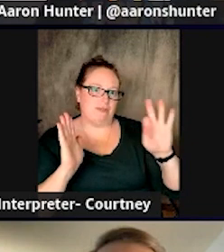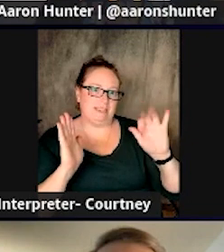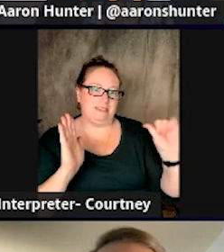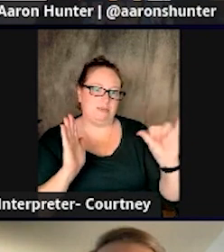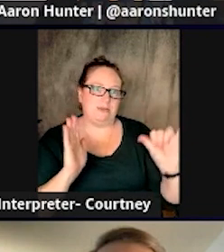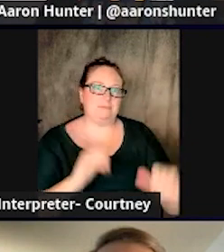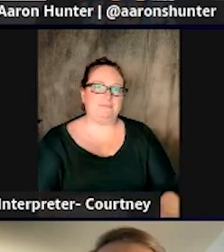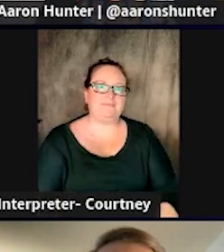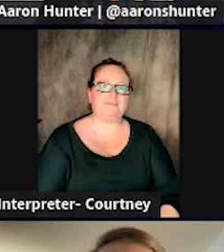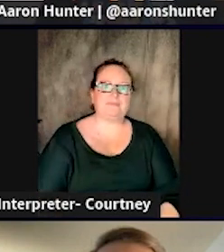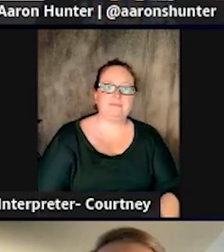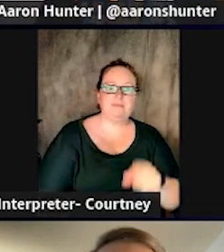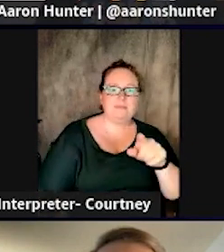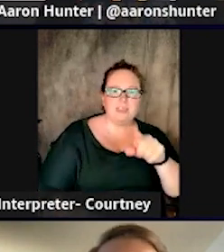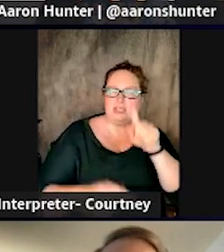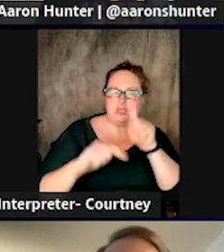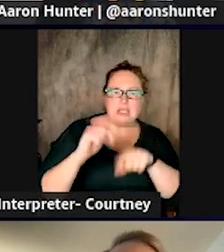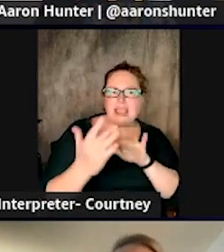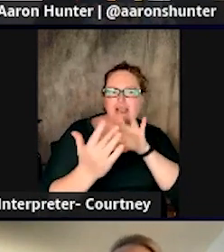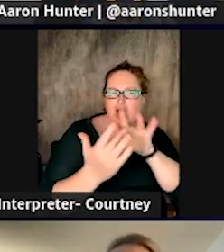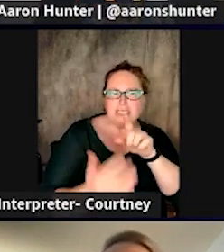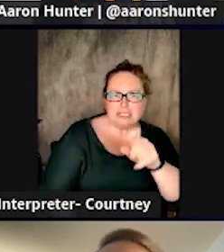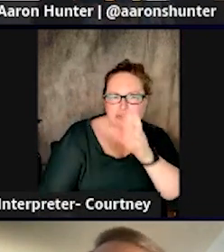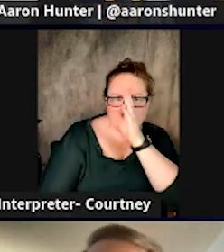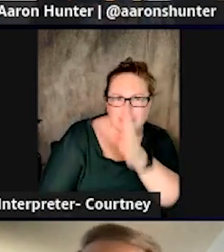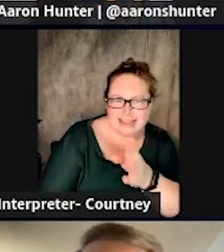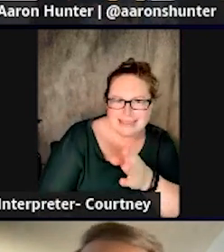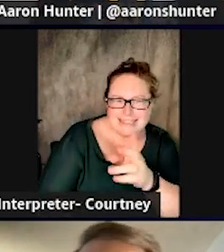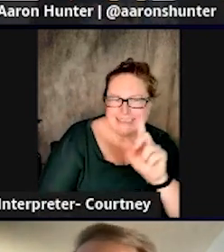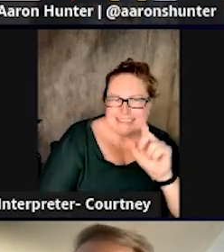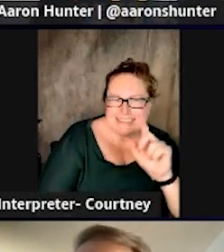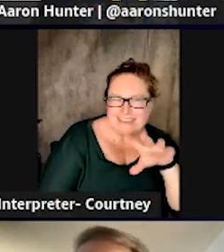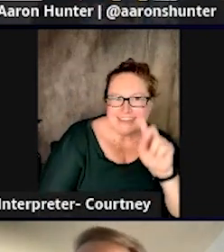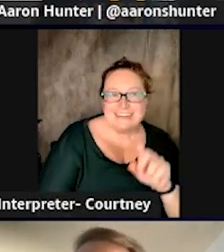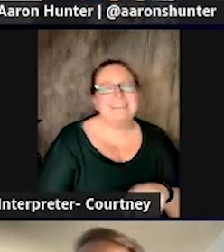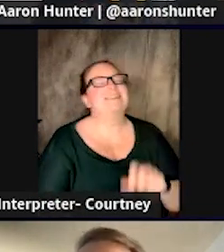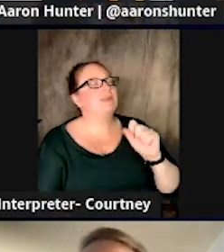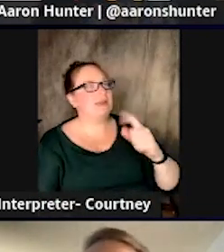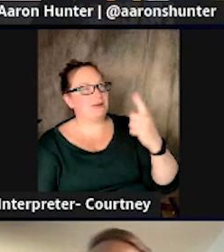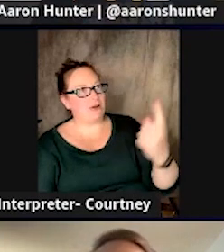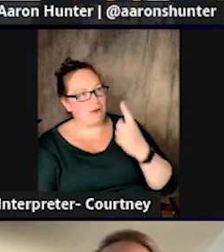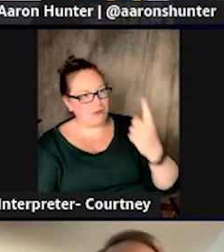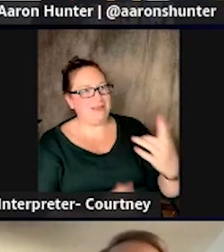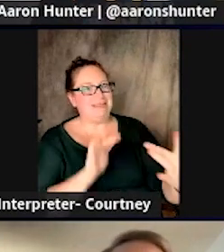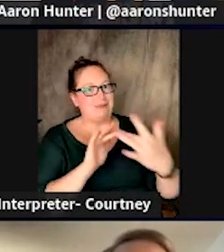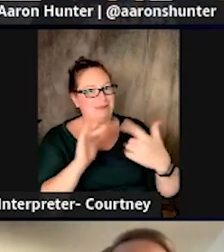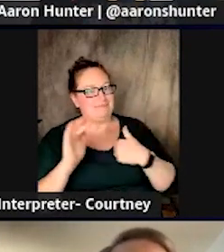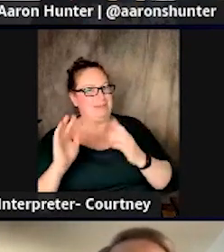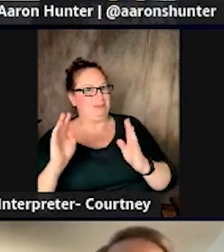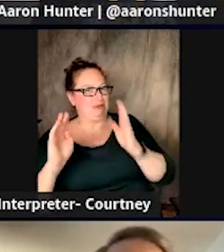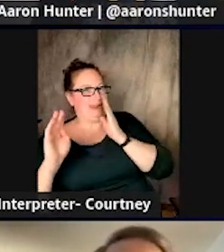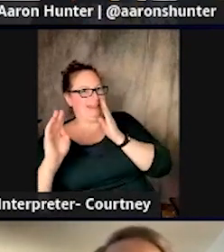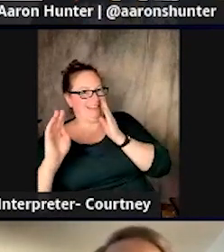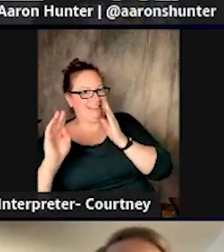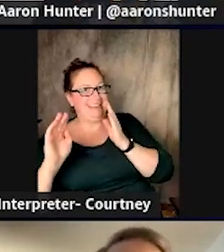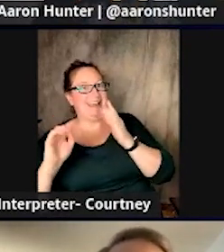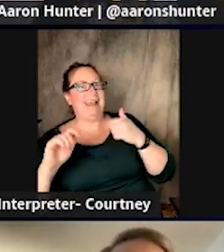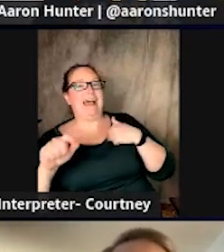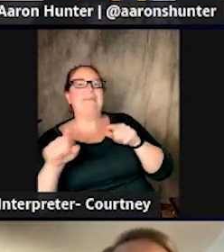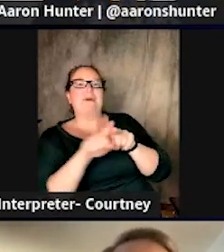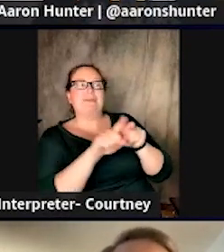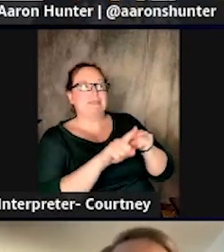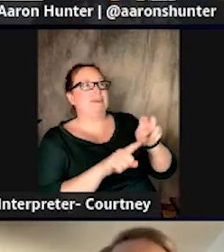can't contact you directly, David? you can always contact me directly. I'm also floating around re:Invent all